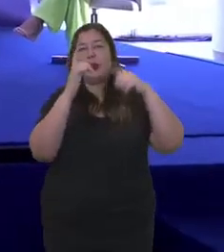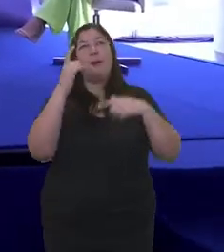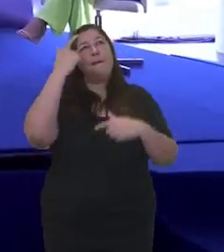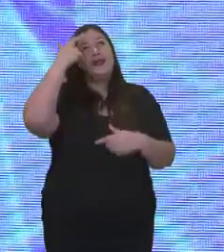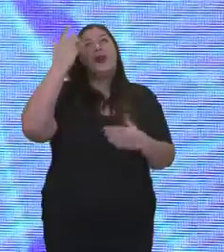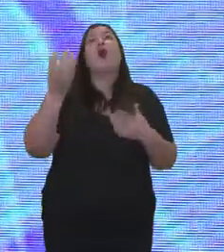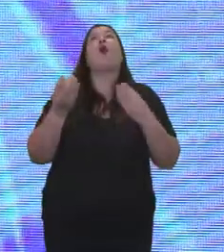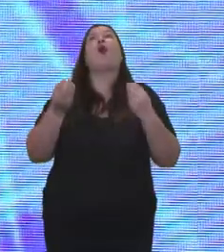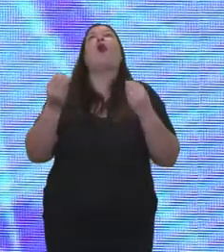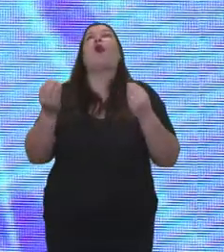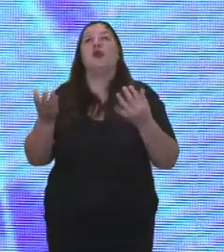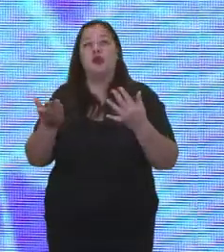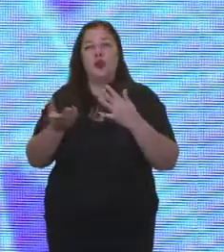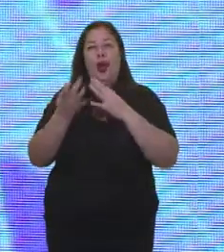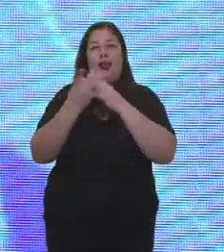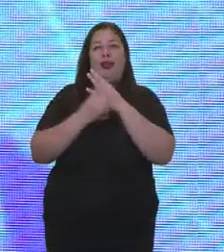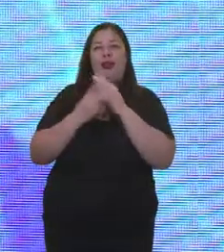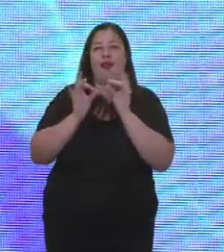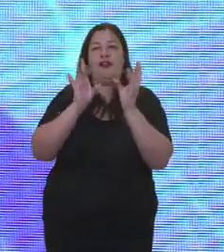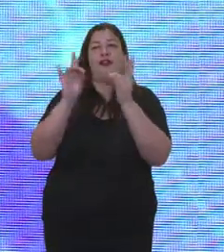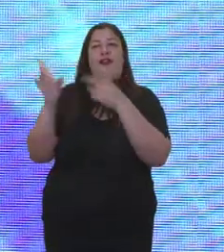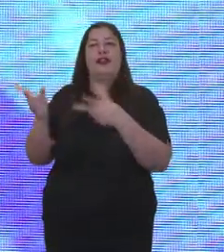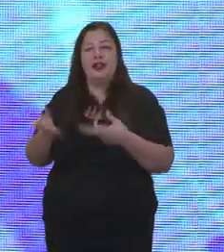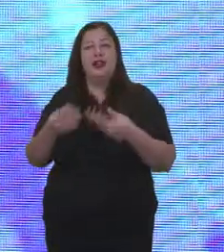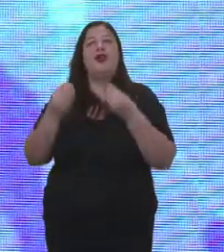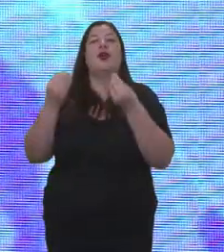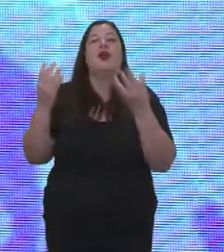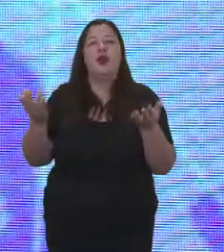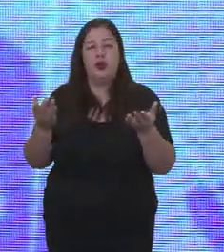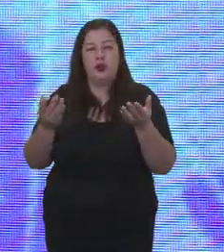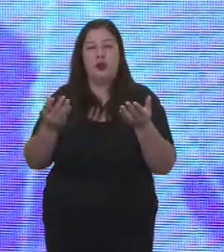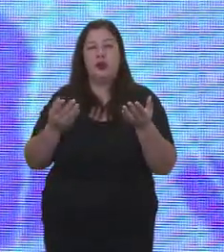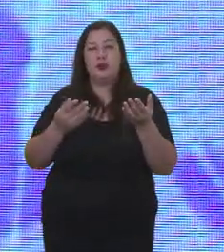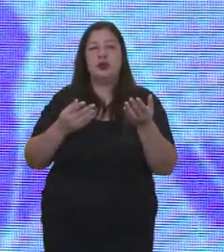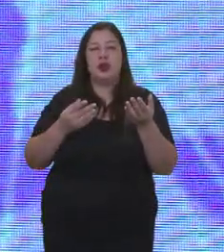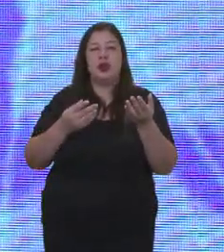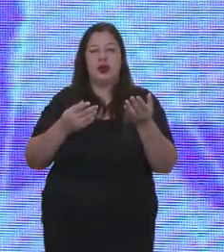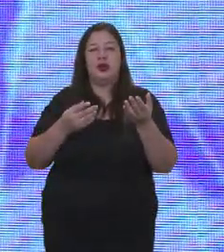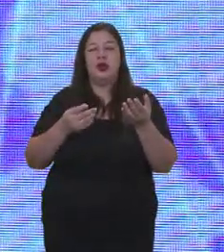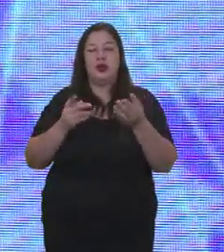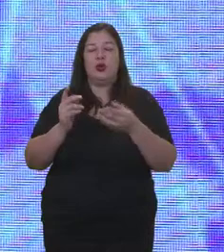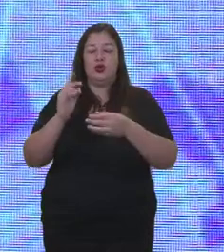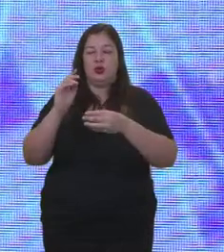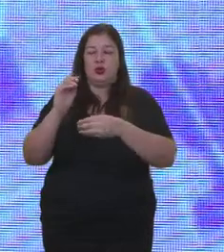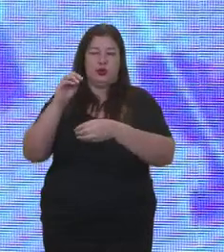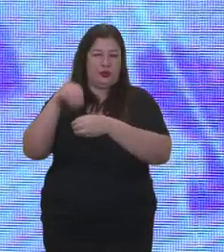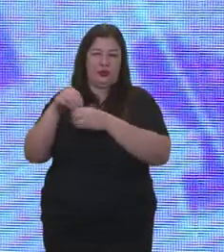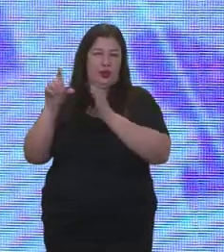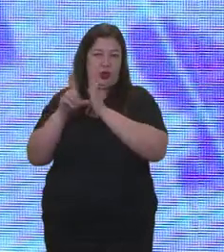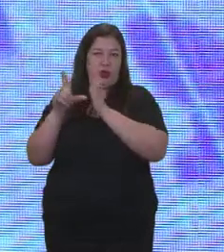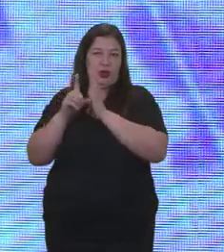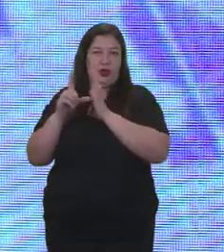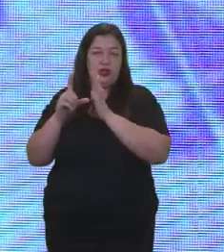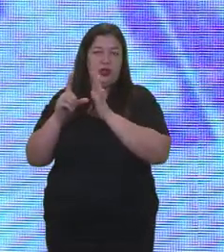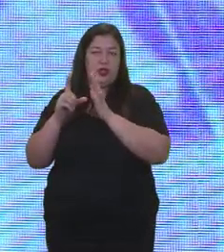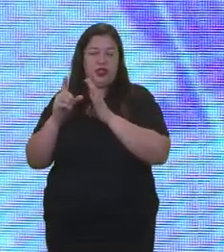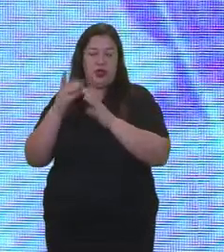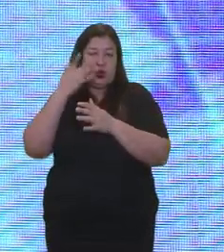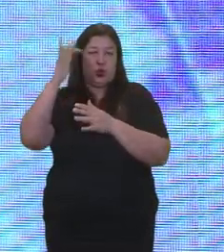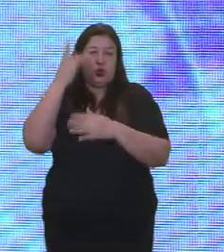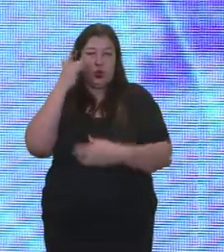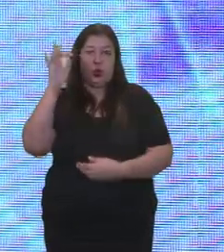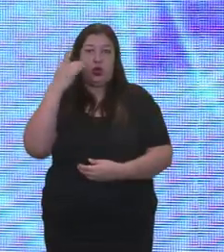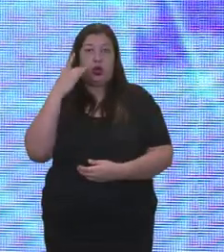And the Danish company did not understand I was going to sell rings by e-commerce in the jewelry shops. We